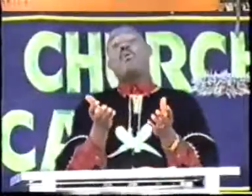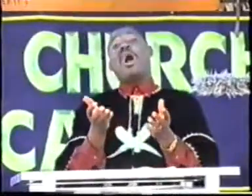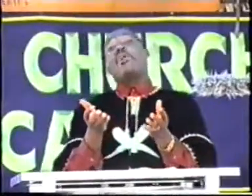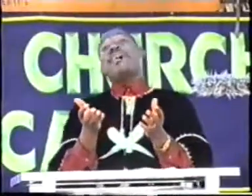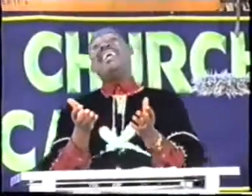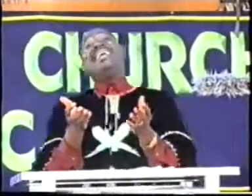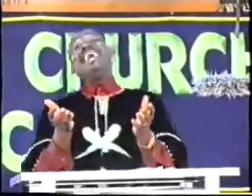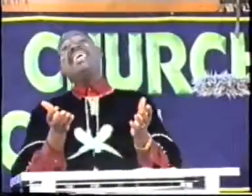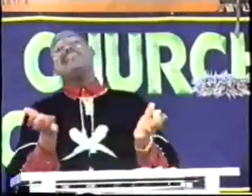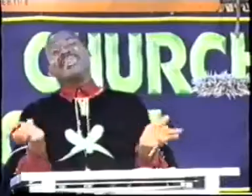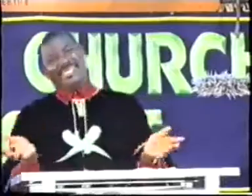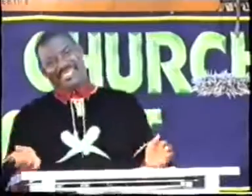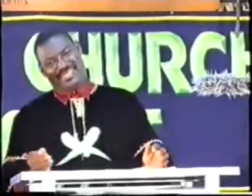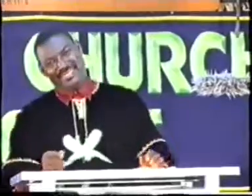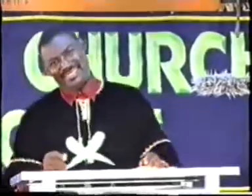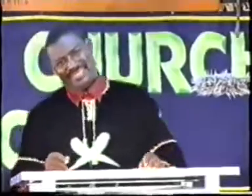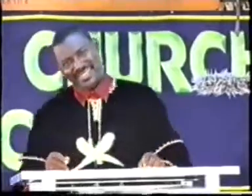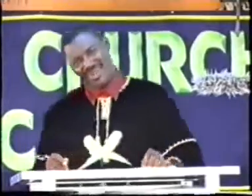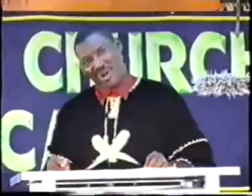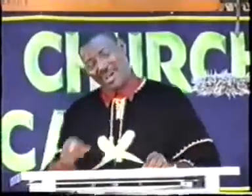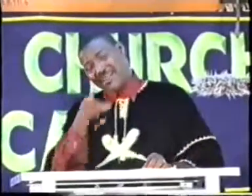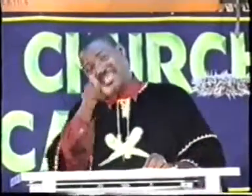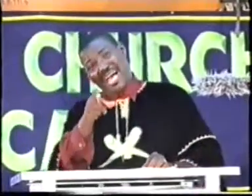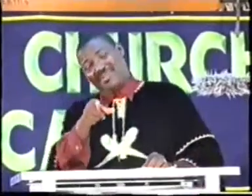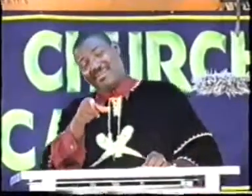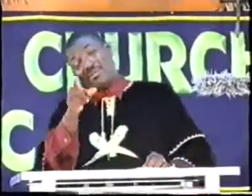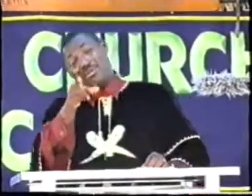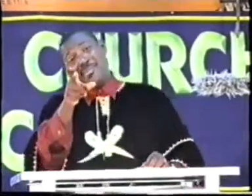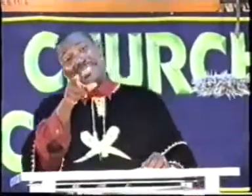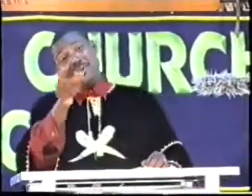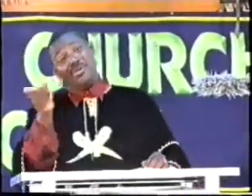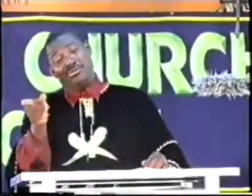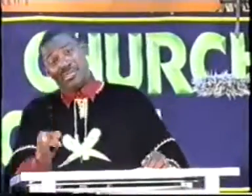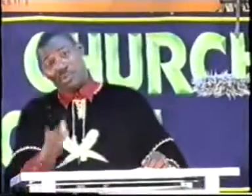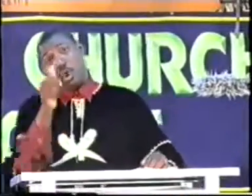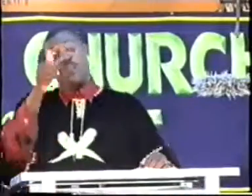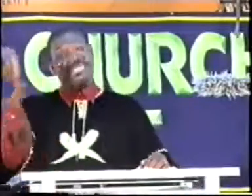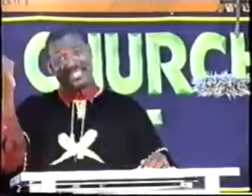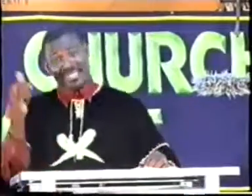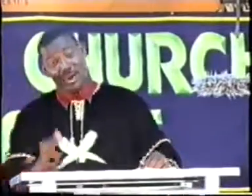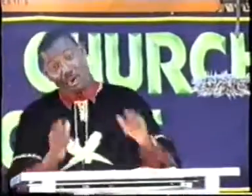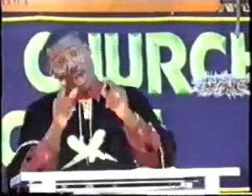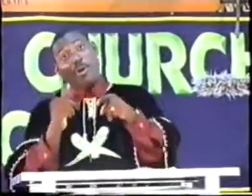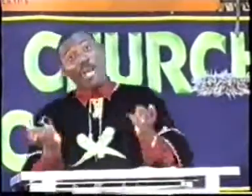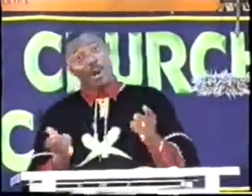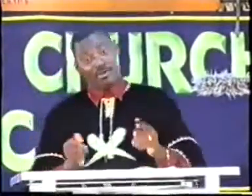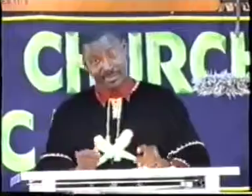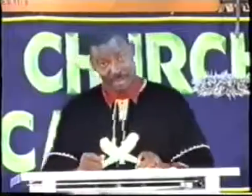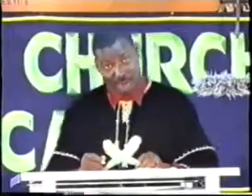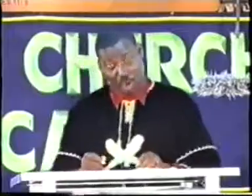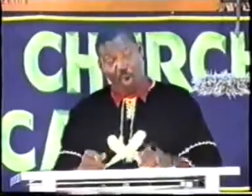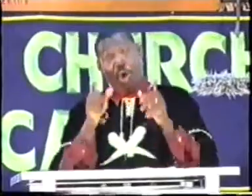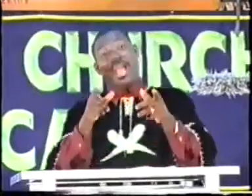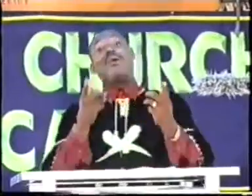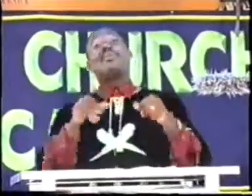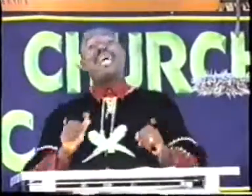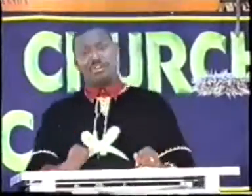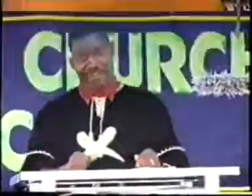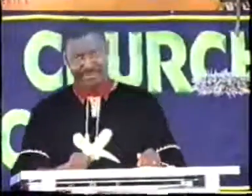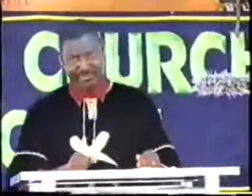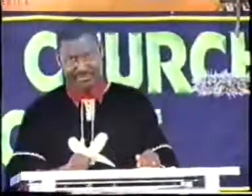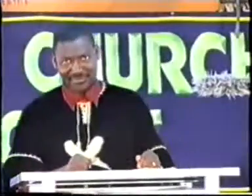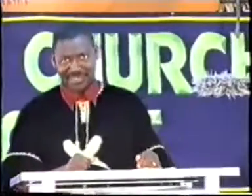akra ko ye illegal immigrants akwaje visa abusu me base mienu so akwa visit akwa ye akwa ka ho akwa ye akwa